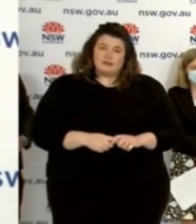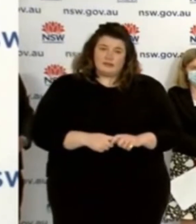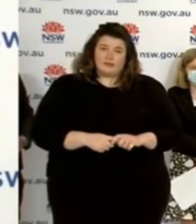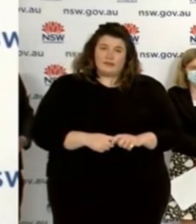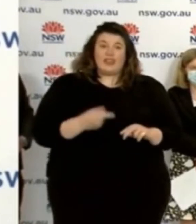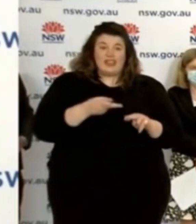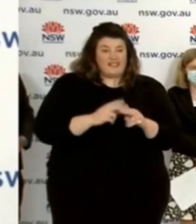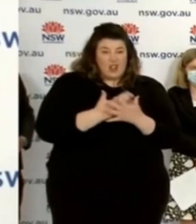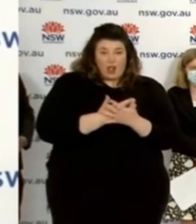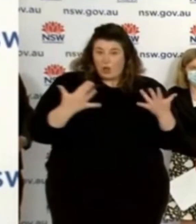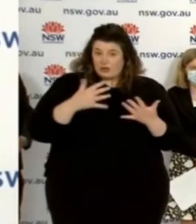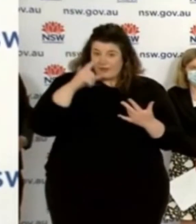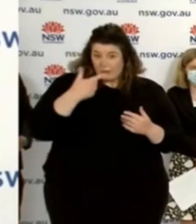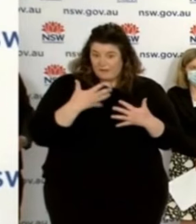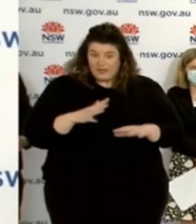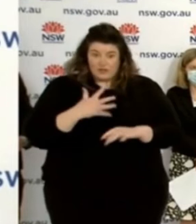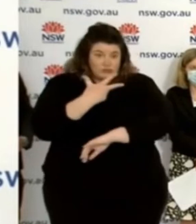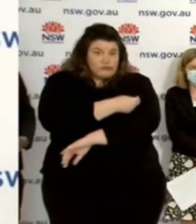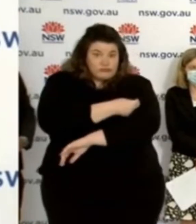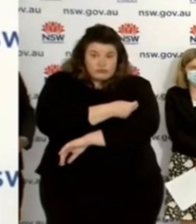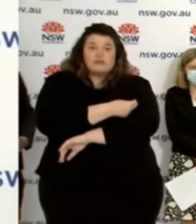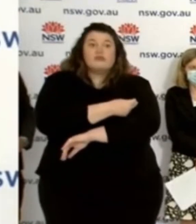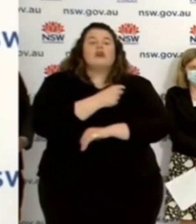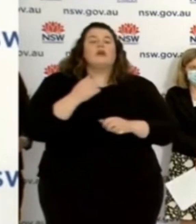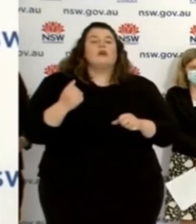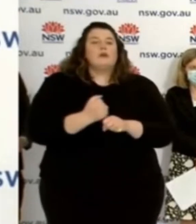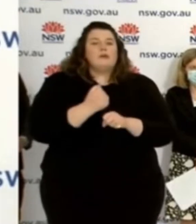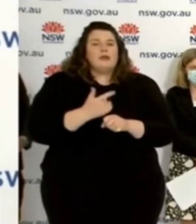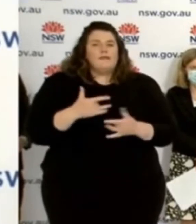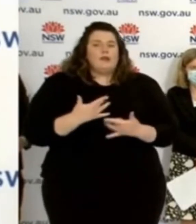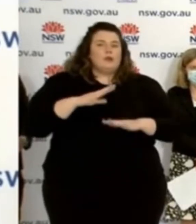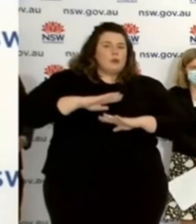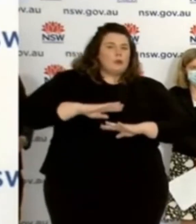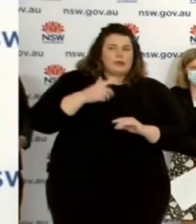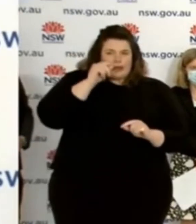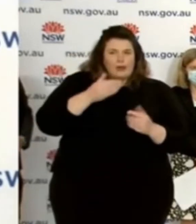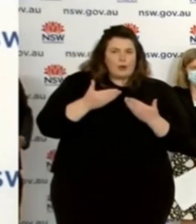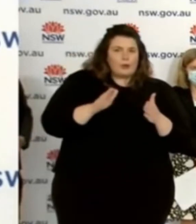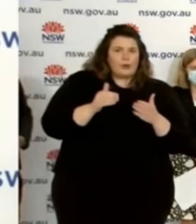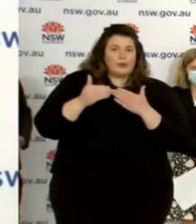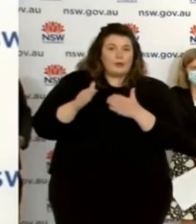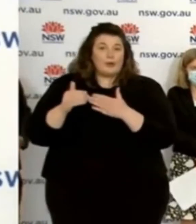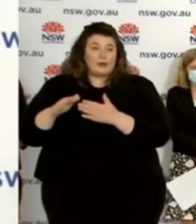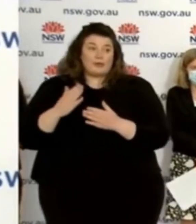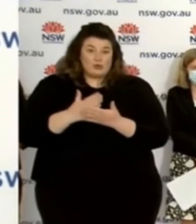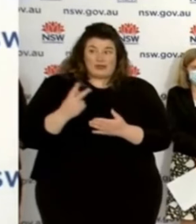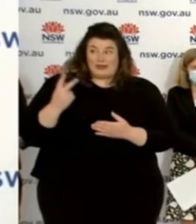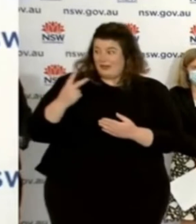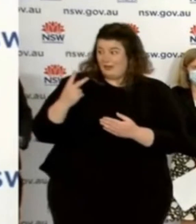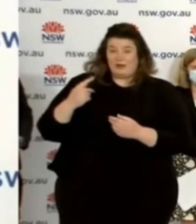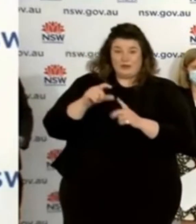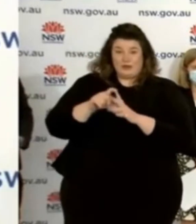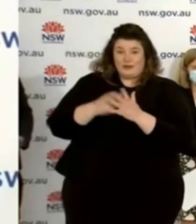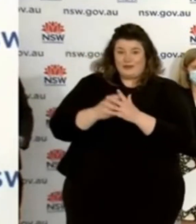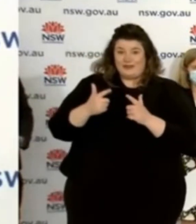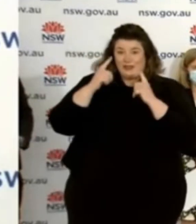high rate of people who've had their first dose, it gives you that extra layer of protection. So we're hopeful. Dr. Chen and I often say we'd